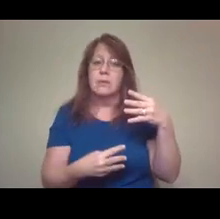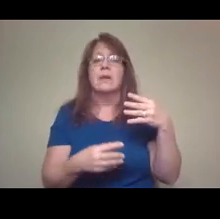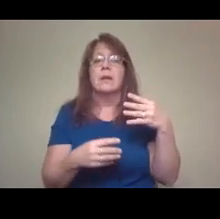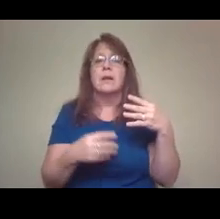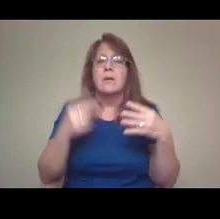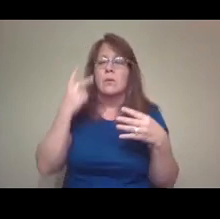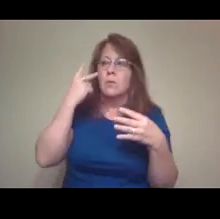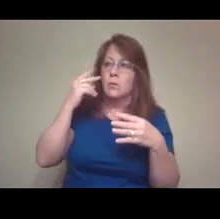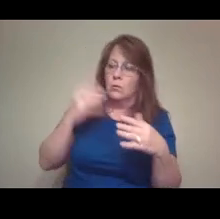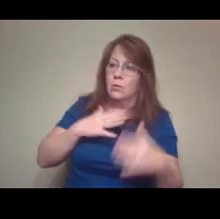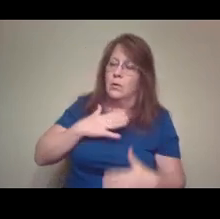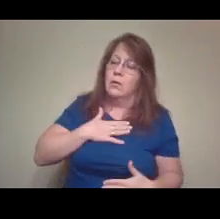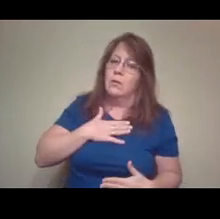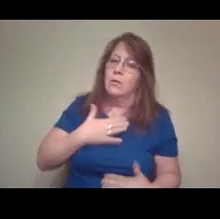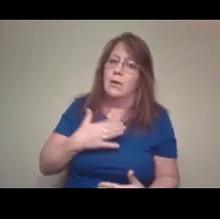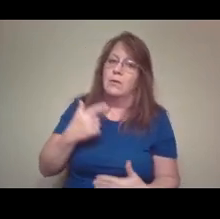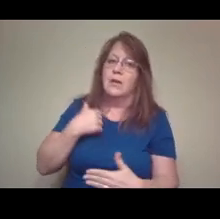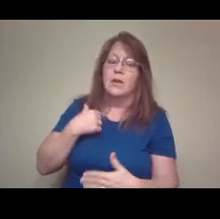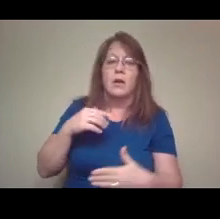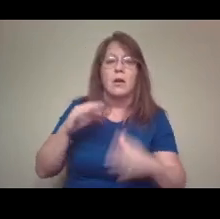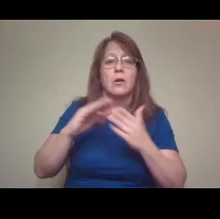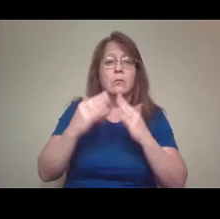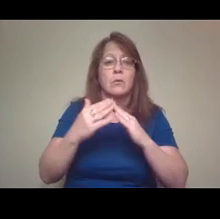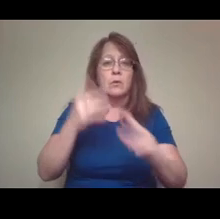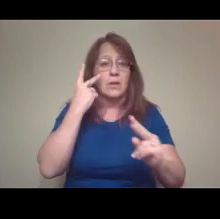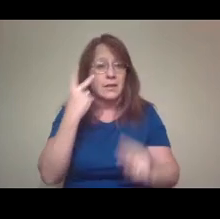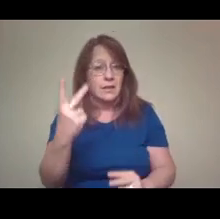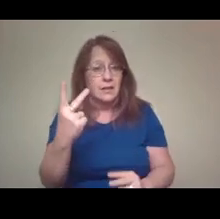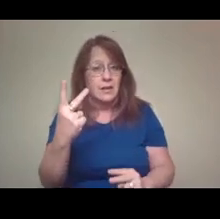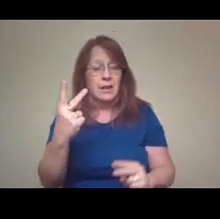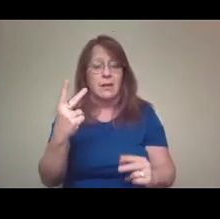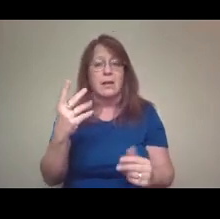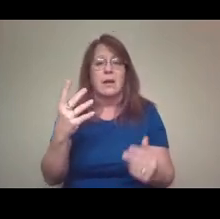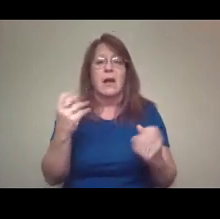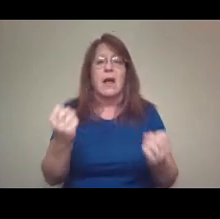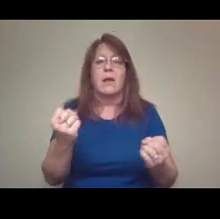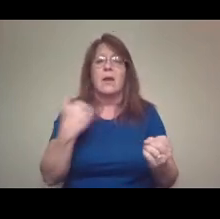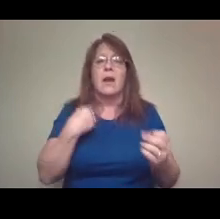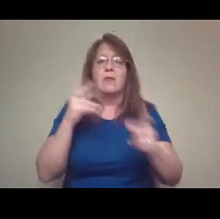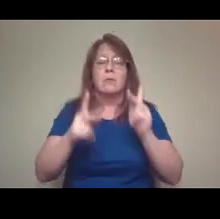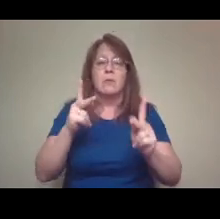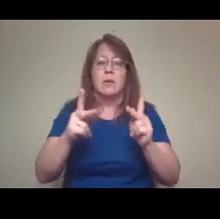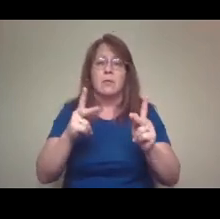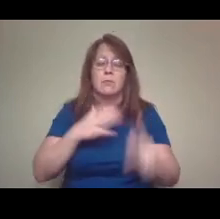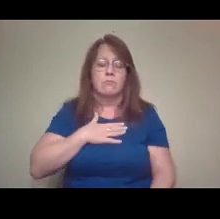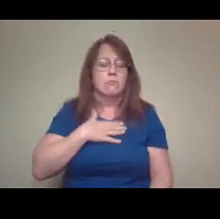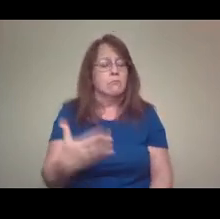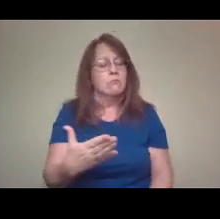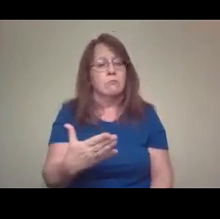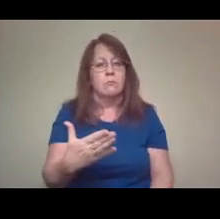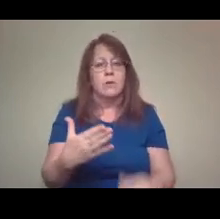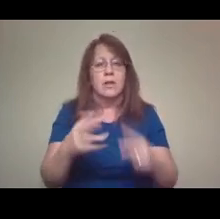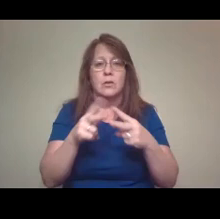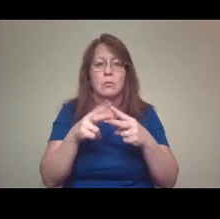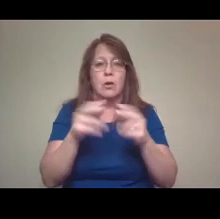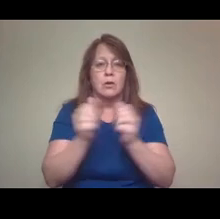sees this as a collective challenge for us to tackle, and that we have so many people willing to partner with us, invest in providing